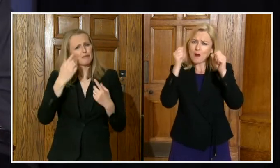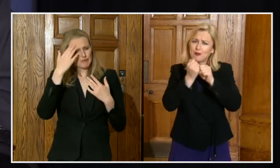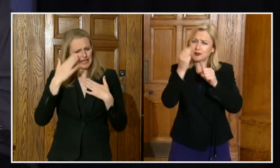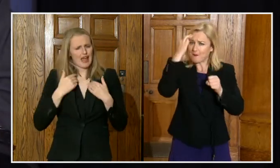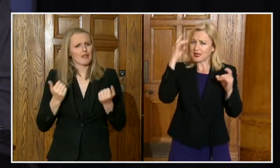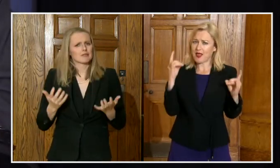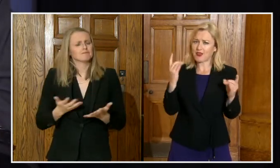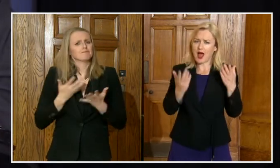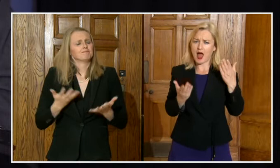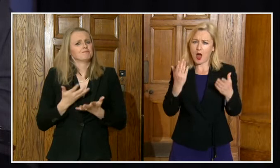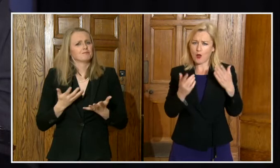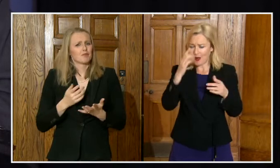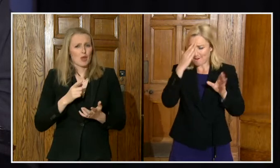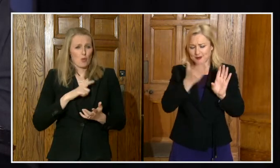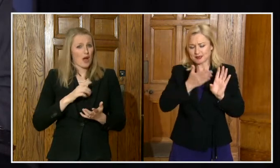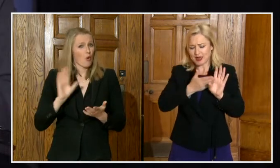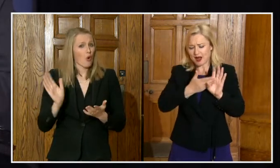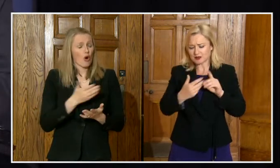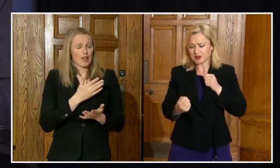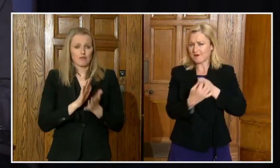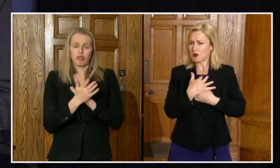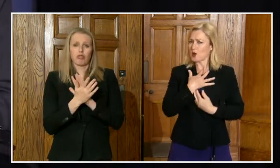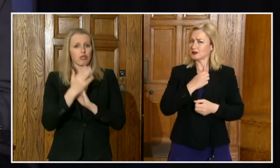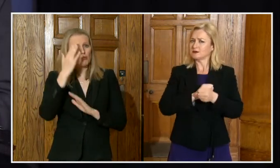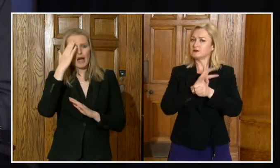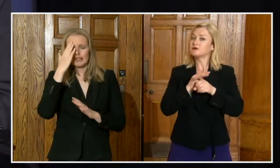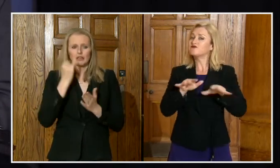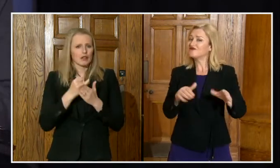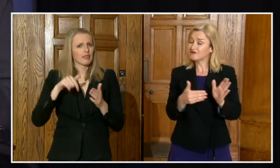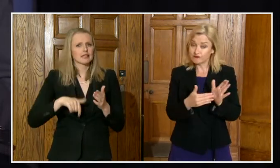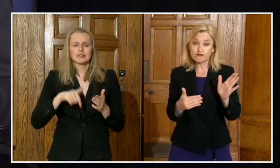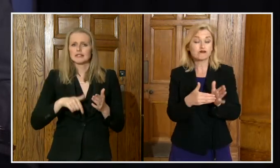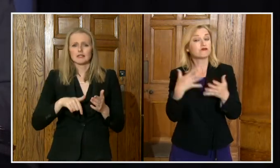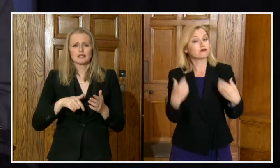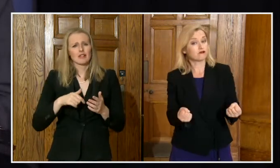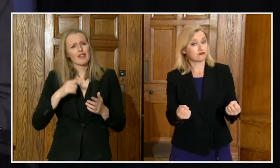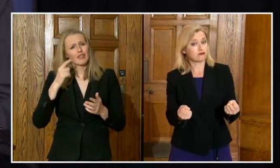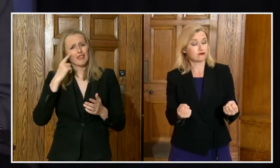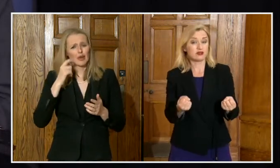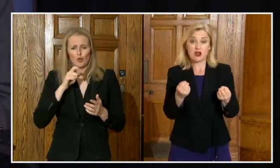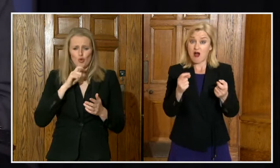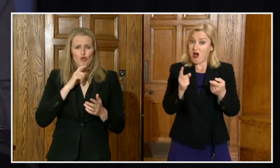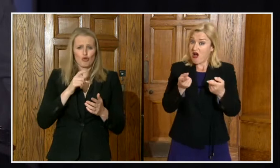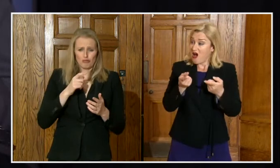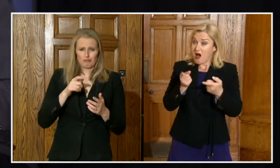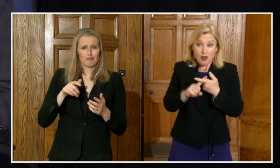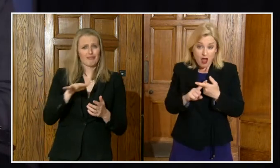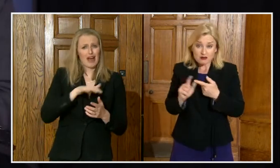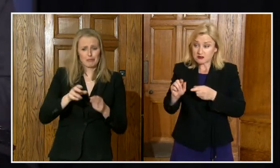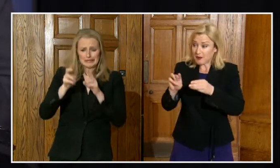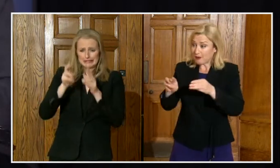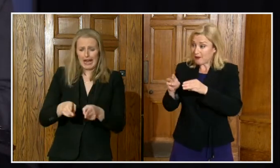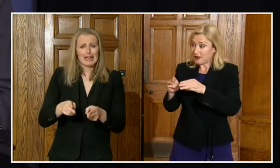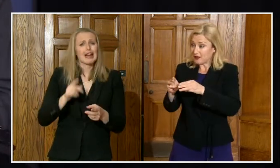psychological impact this is having on all of us, the psychological impact that it's had on those who have been bereaved, who have not had the opportunity